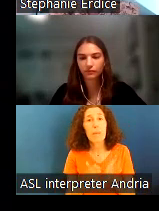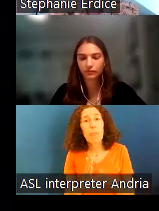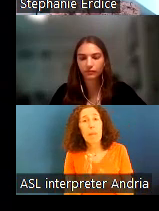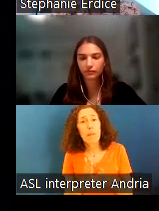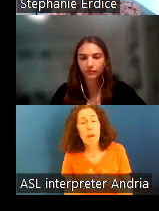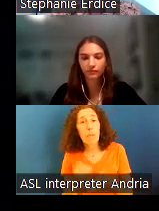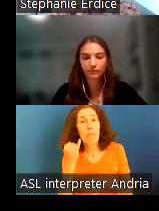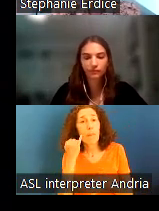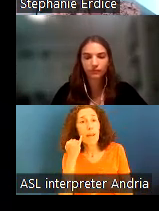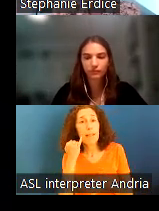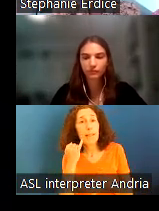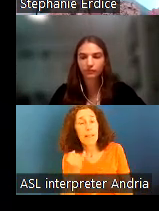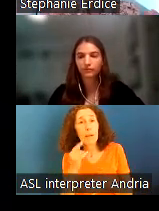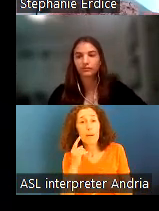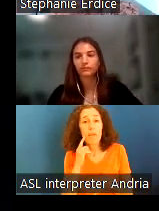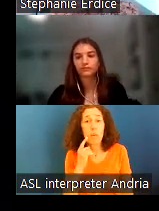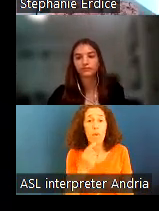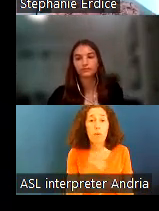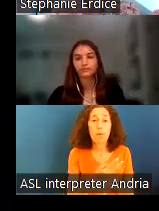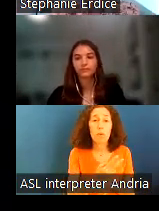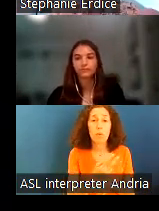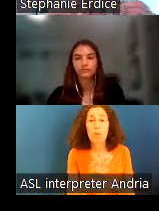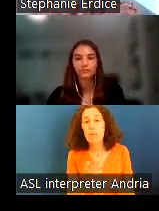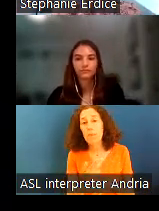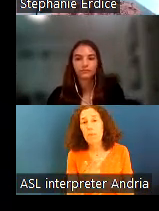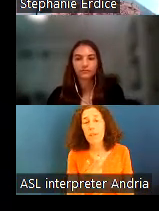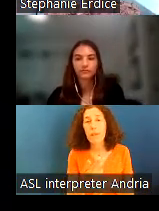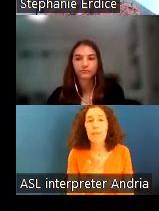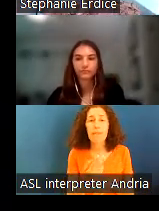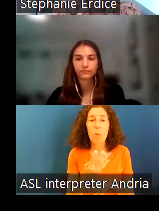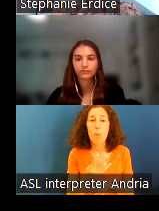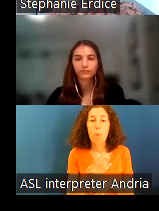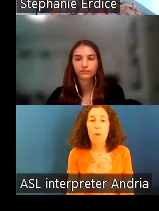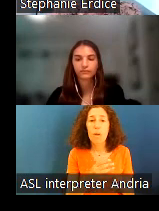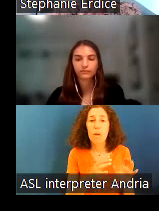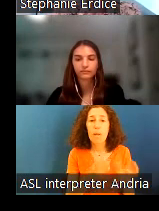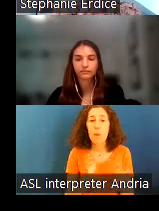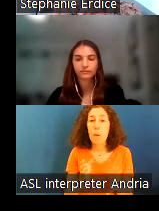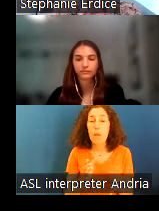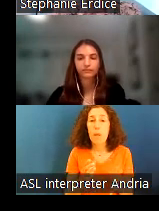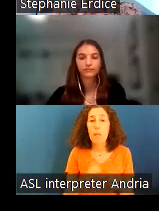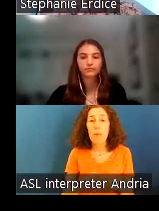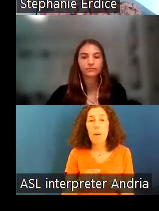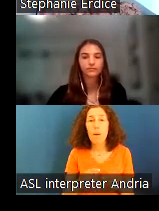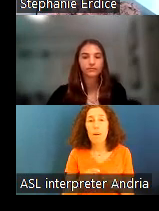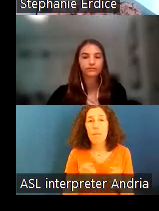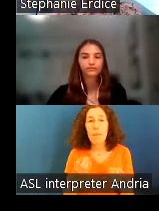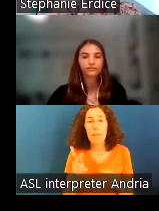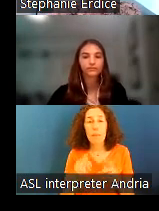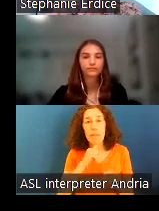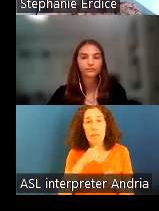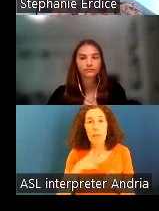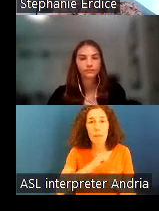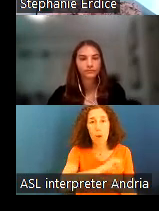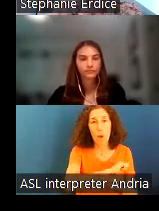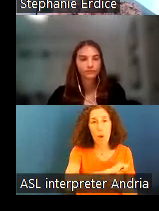3, maybe even 4 of these. But there's sometimes some areas that they're not as, they don't have as